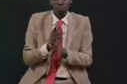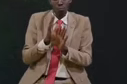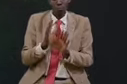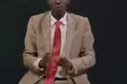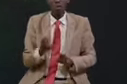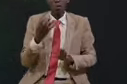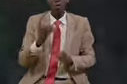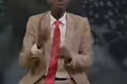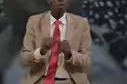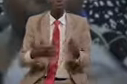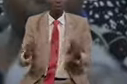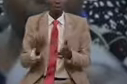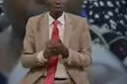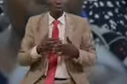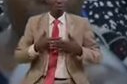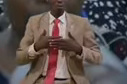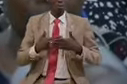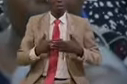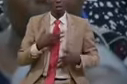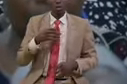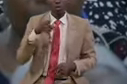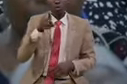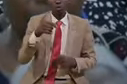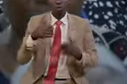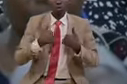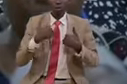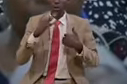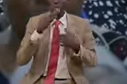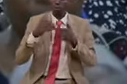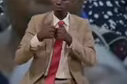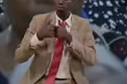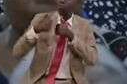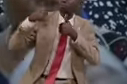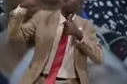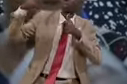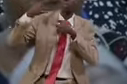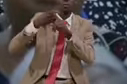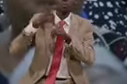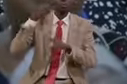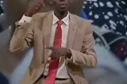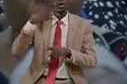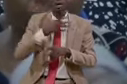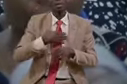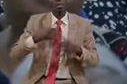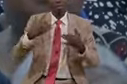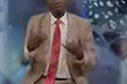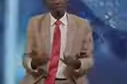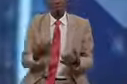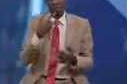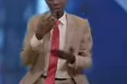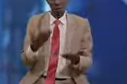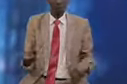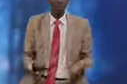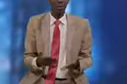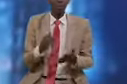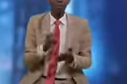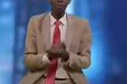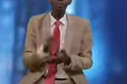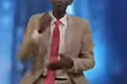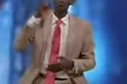lives. And you had been separated from him. But then he said, God was